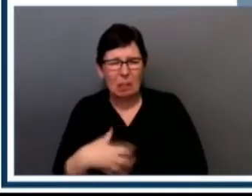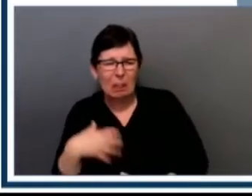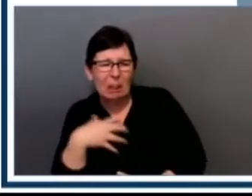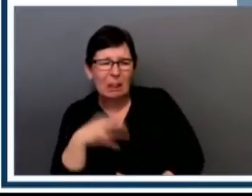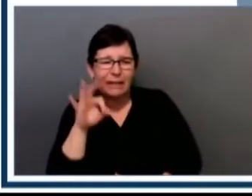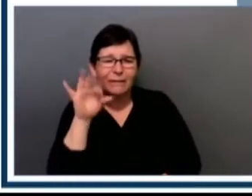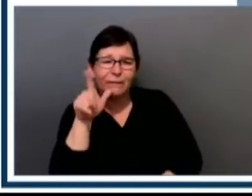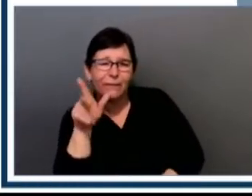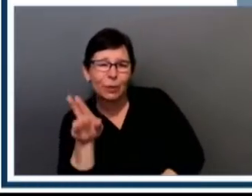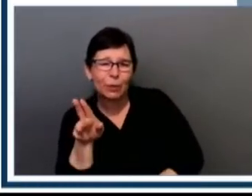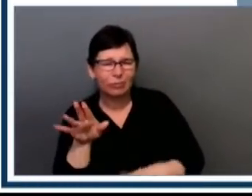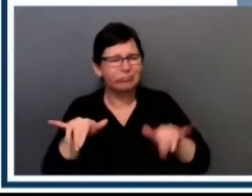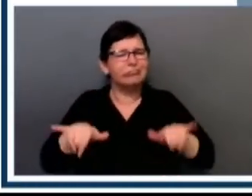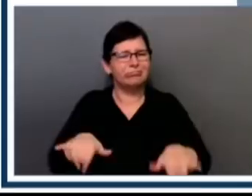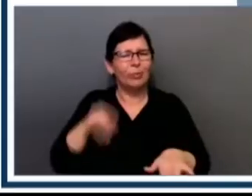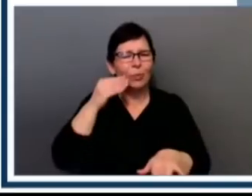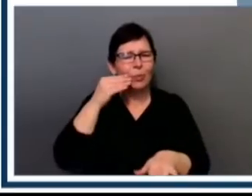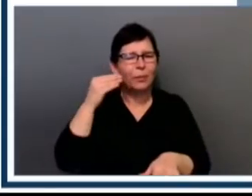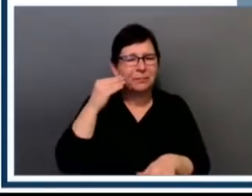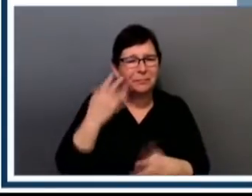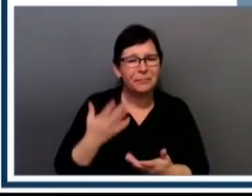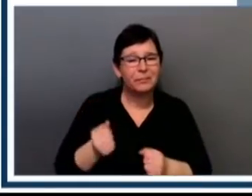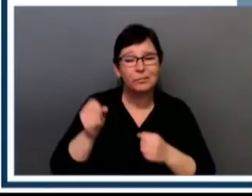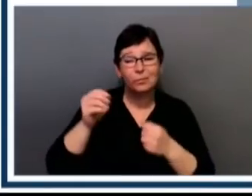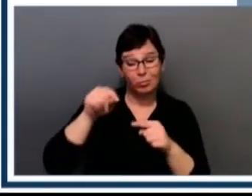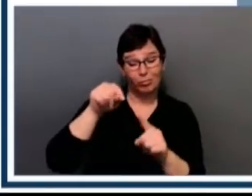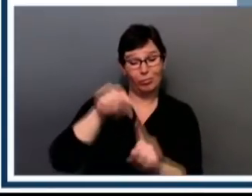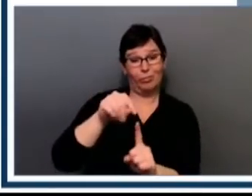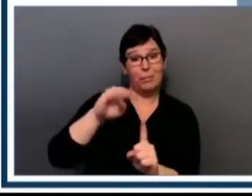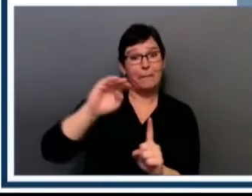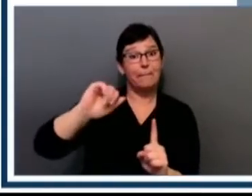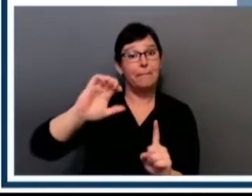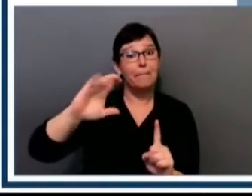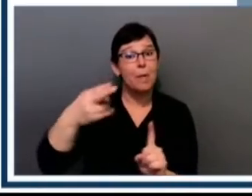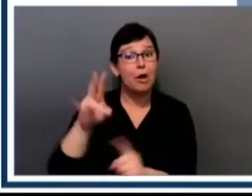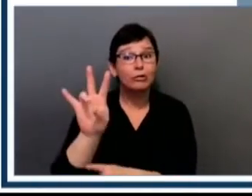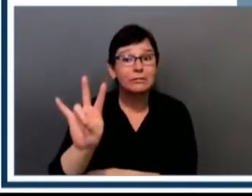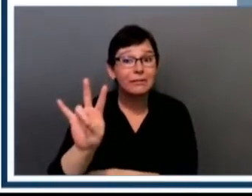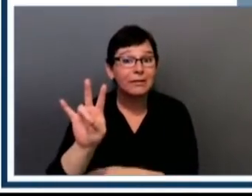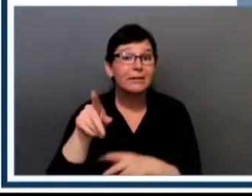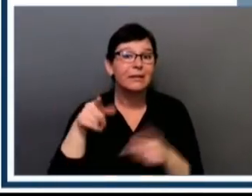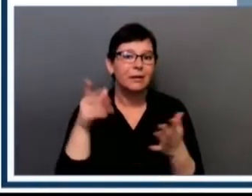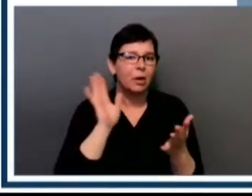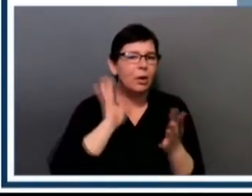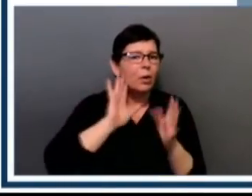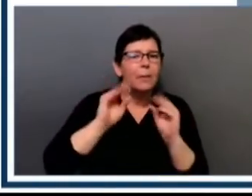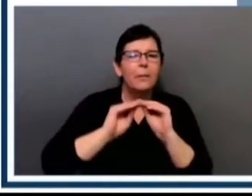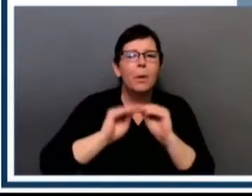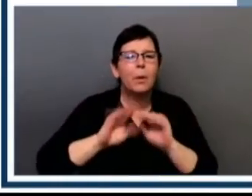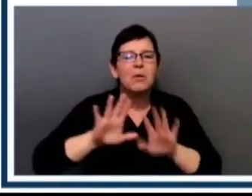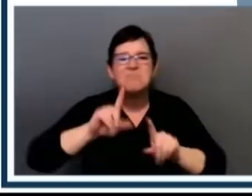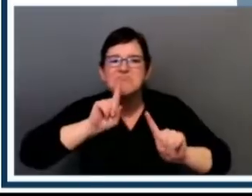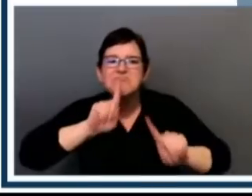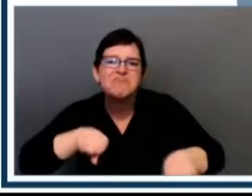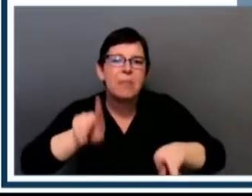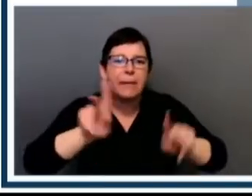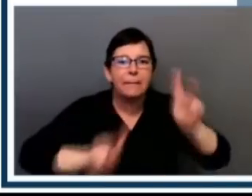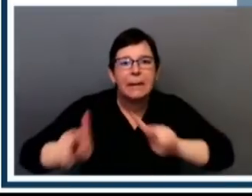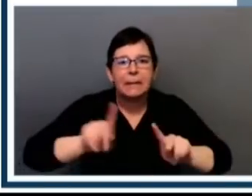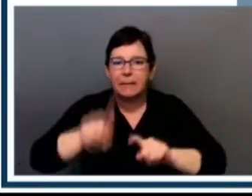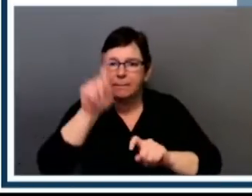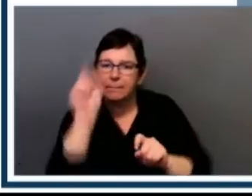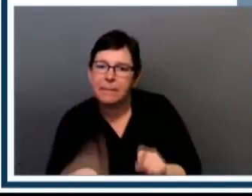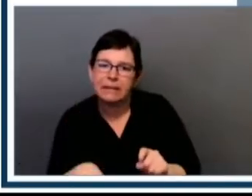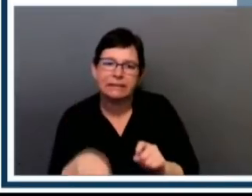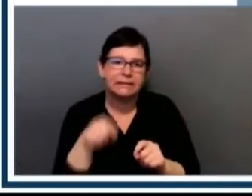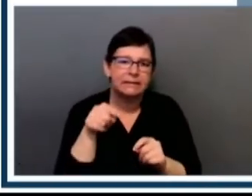contacts except for the people they live with, although they can still do so if they want to. And people living with a